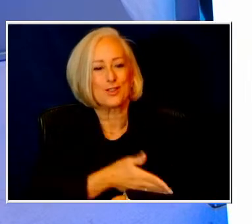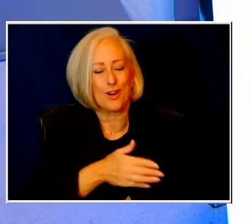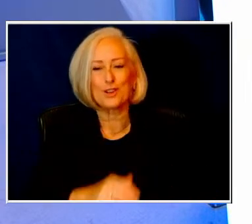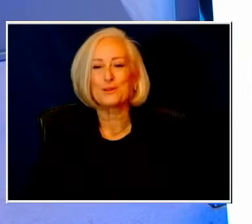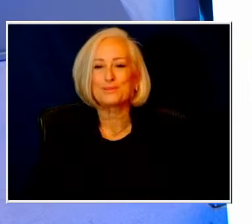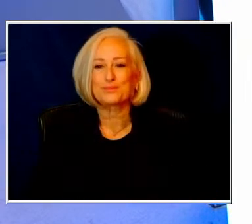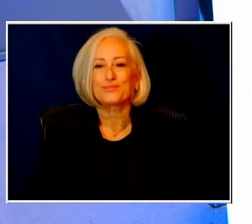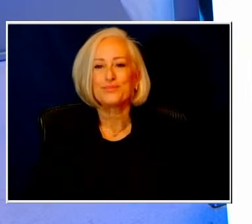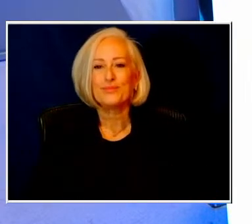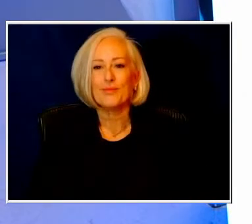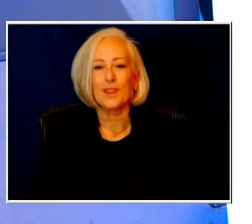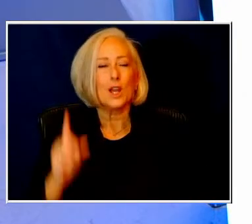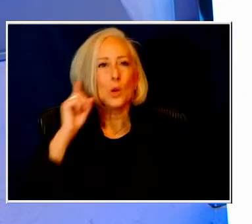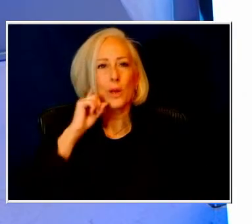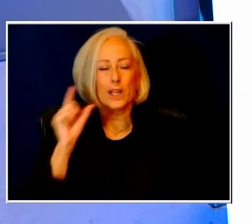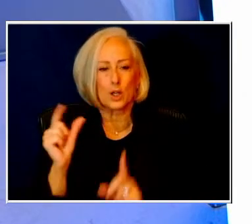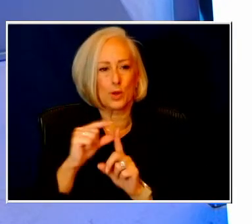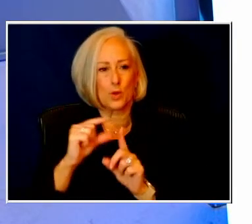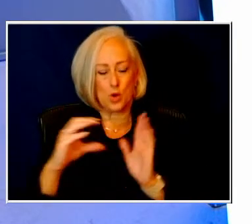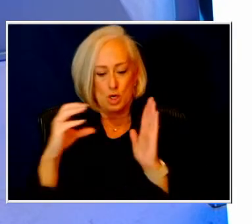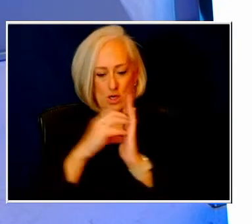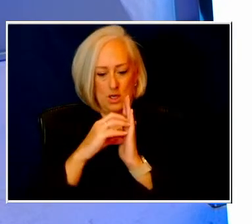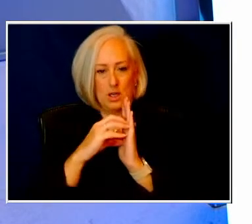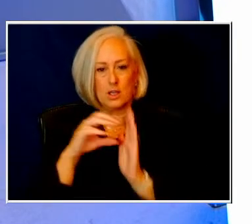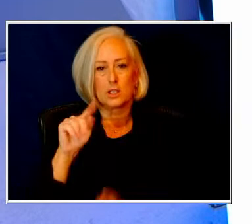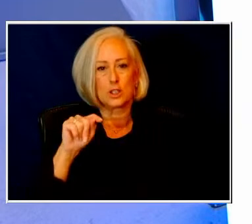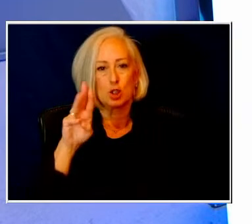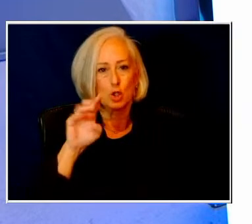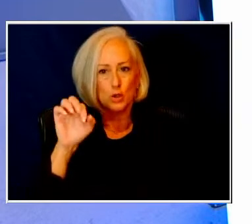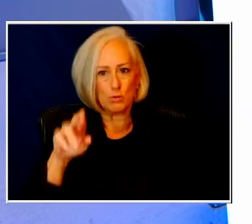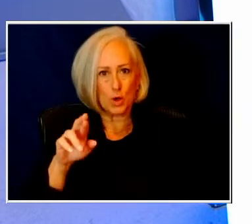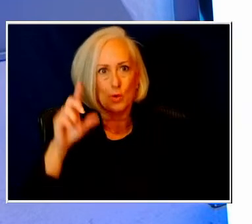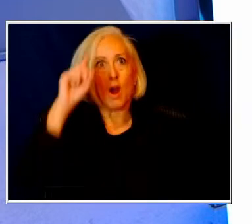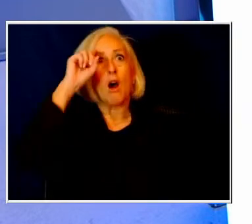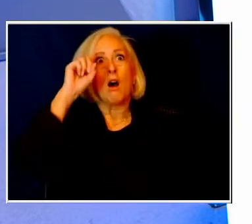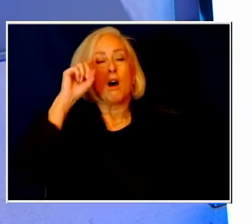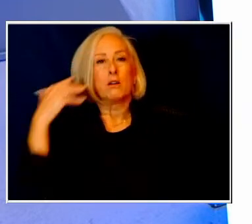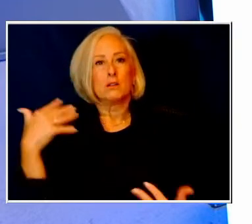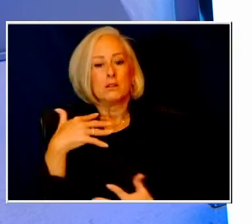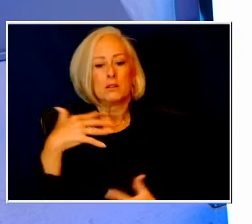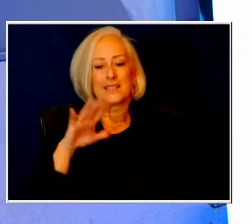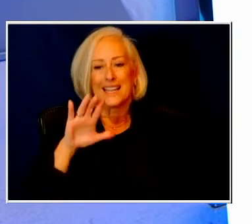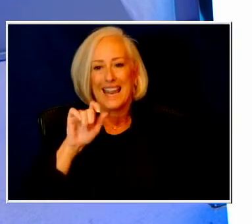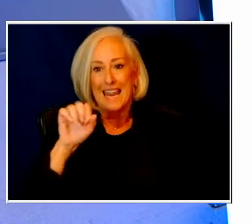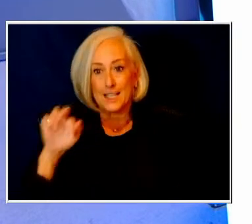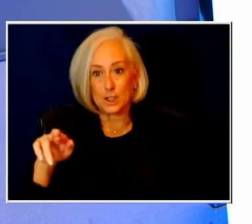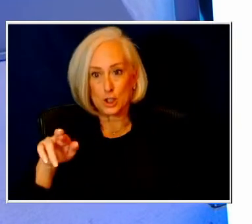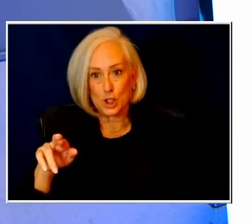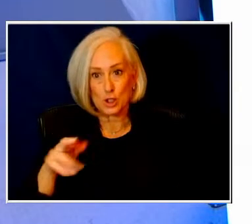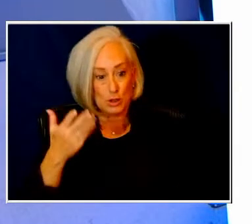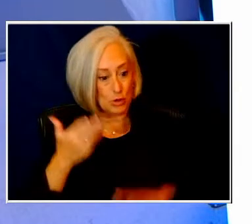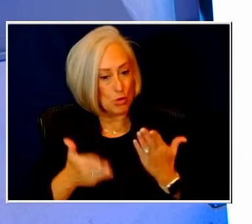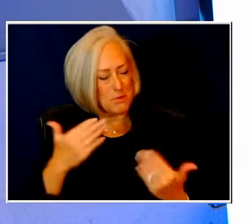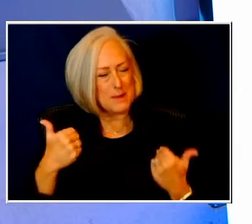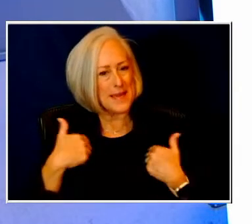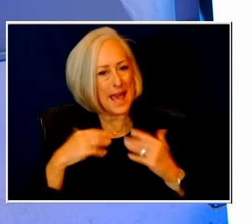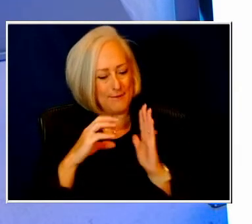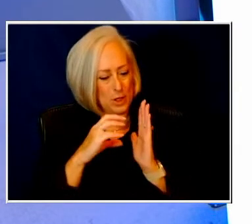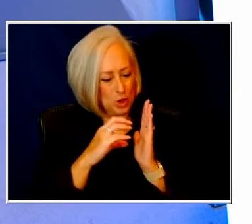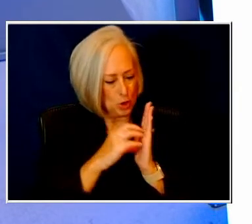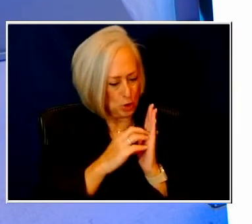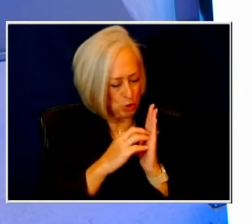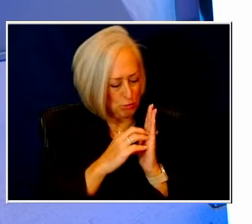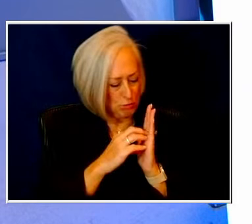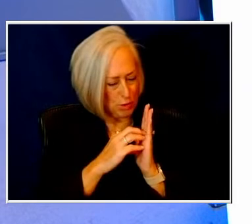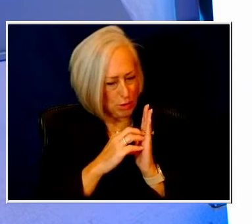when we hear the word tumor, we sometimes jump to that means cancer. So there could be a tumor growing that isn't necessarily an